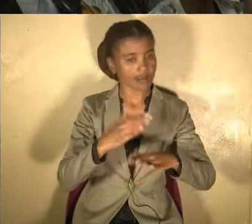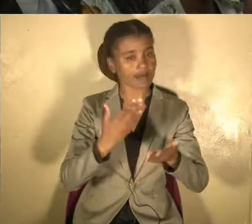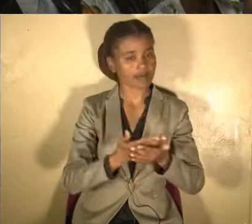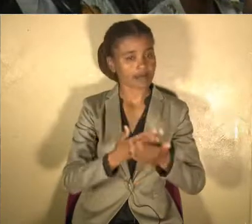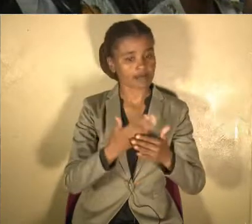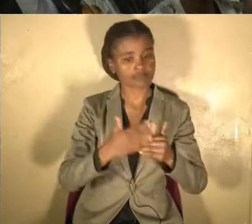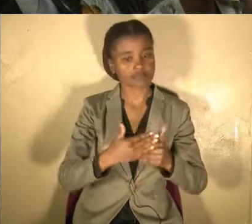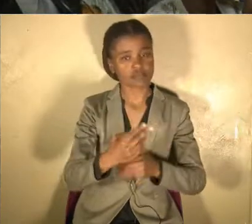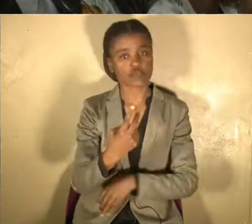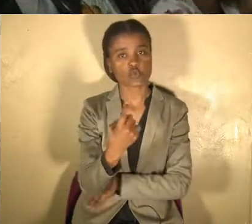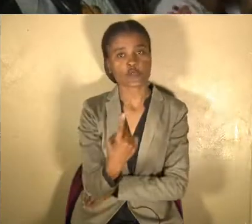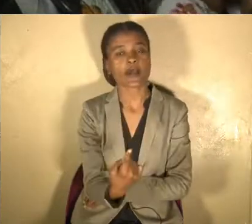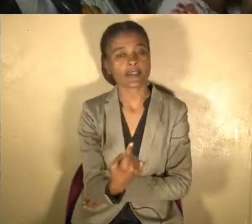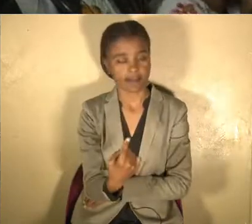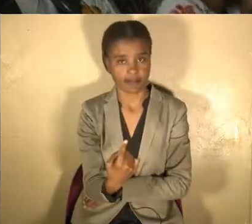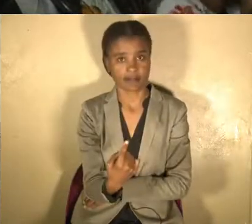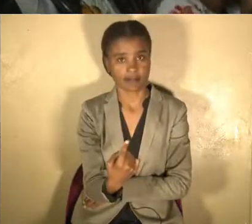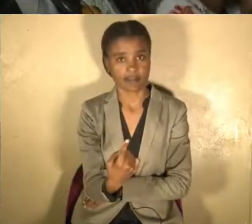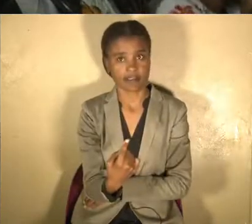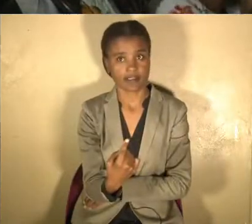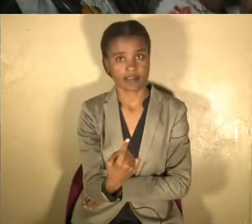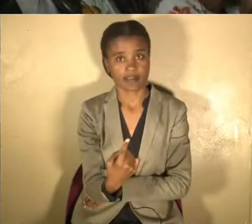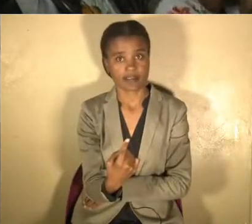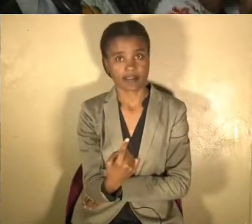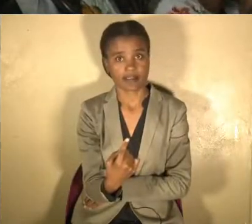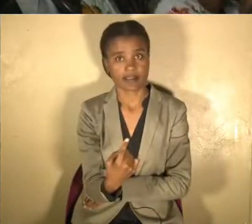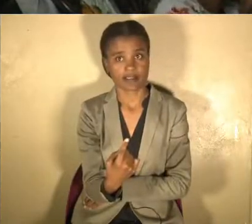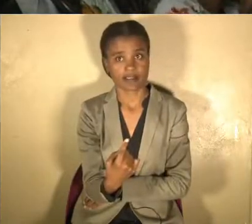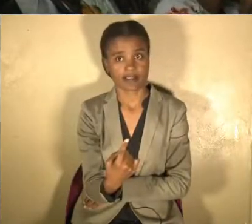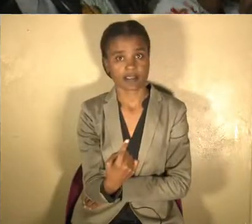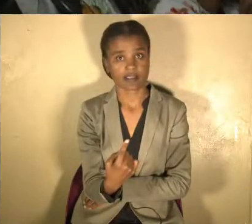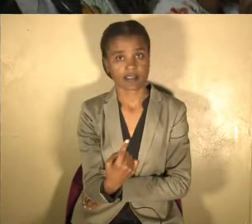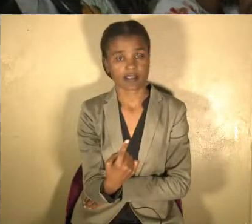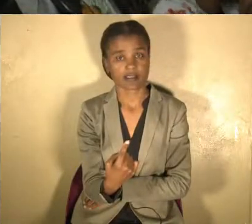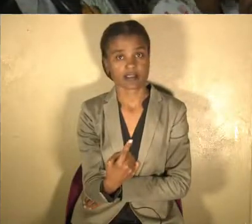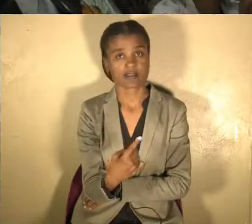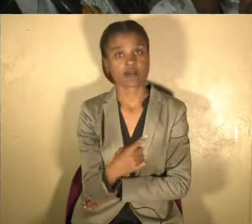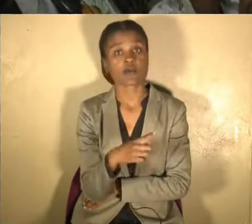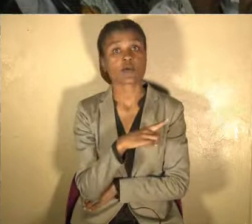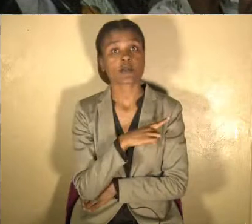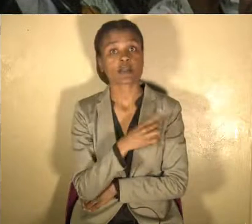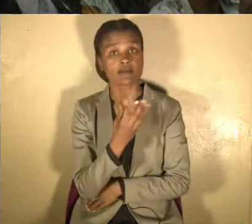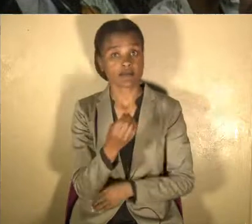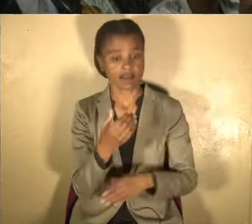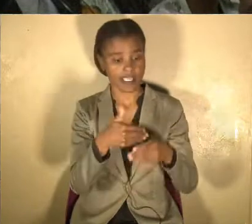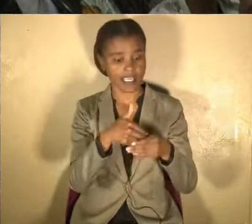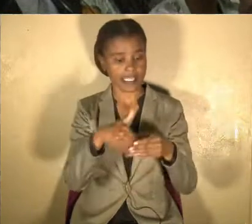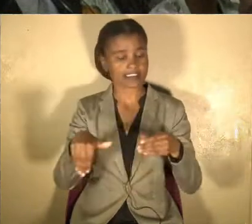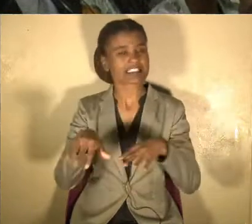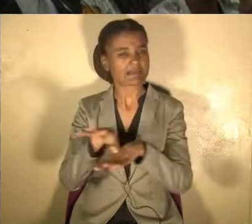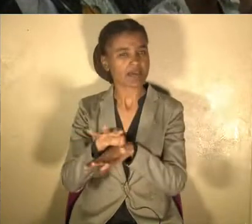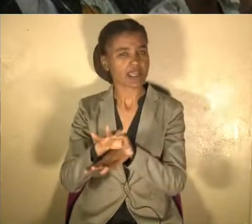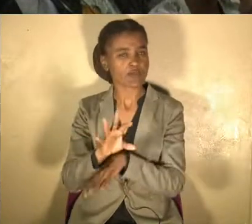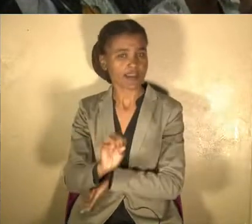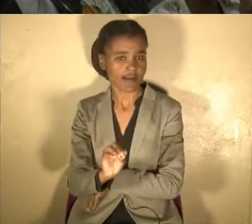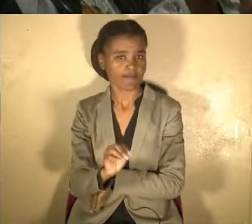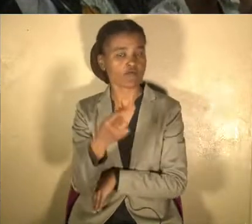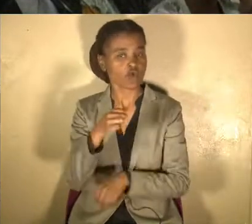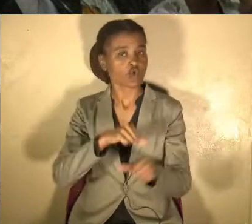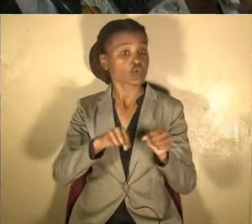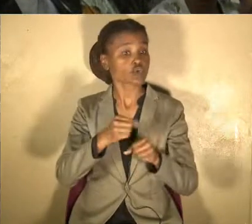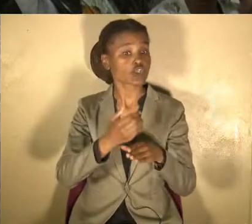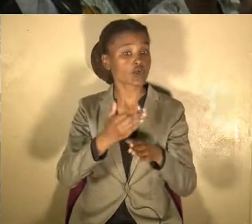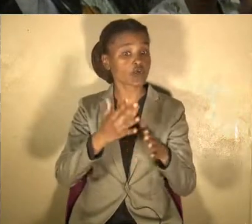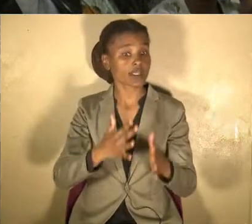worker through their supervision services re na le exit plan. In the exit plan, before